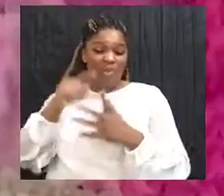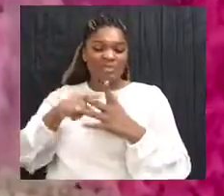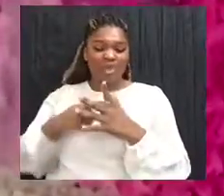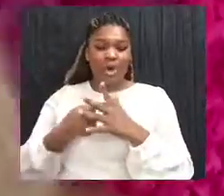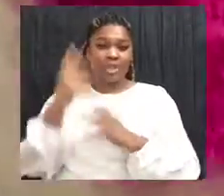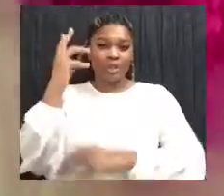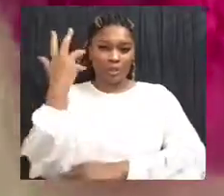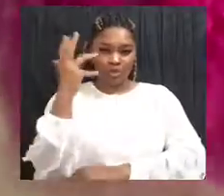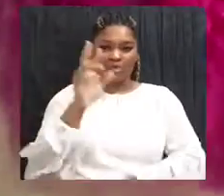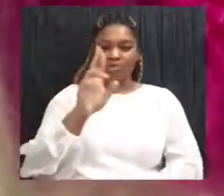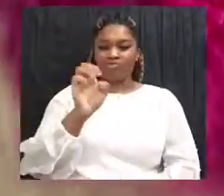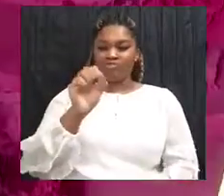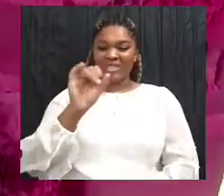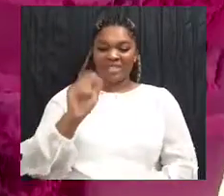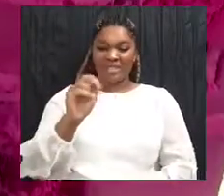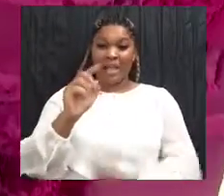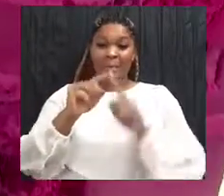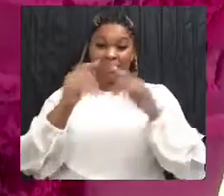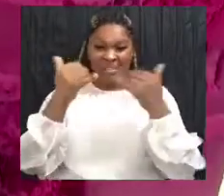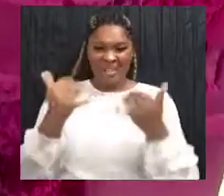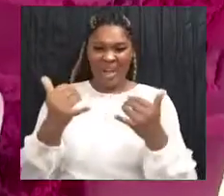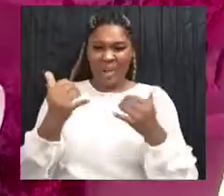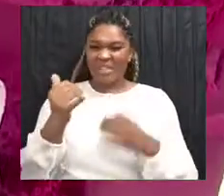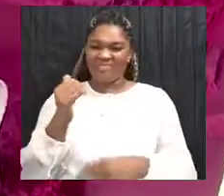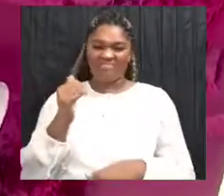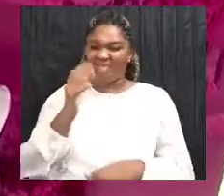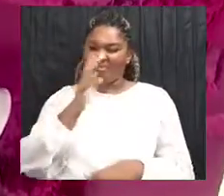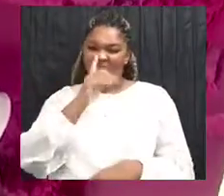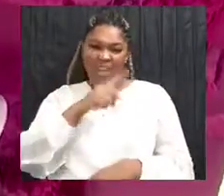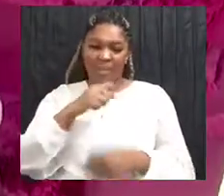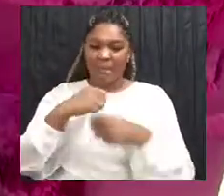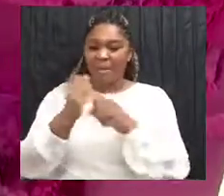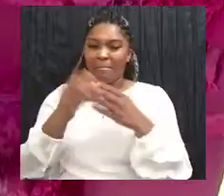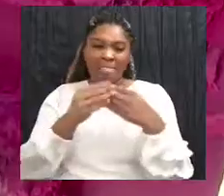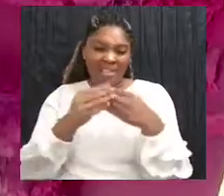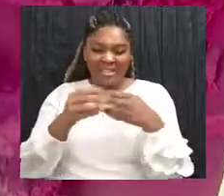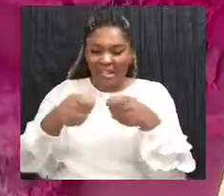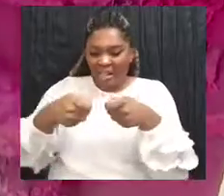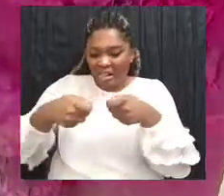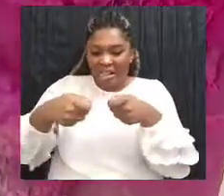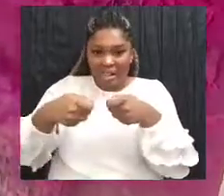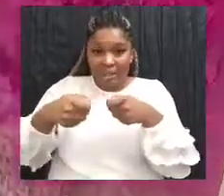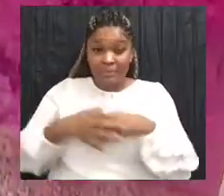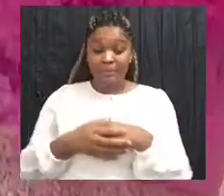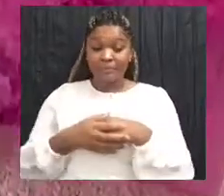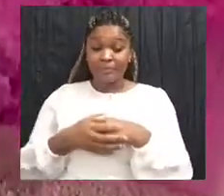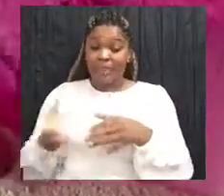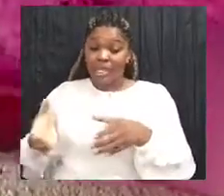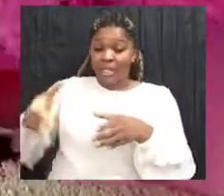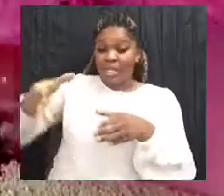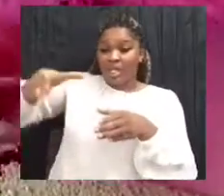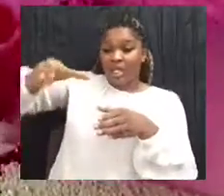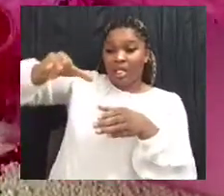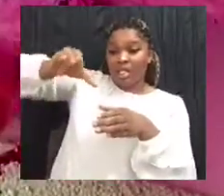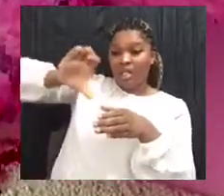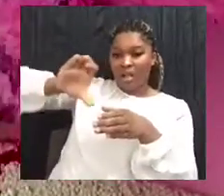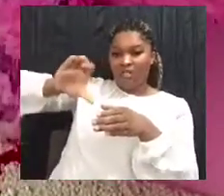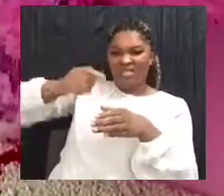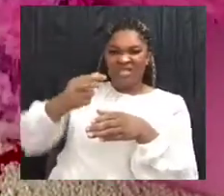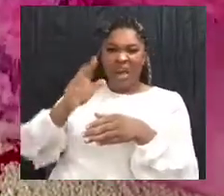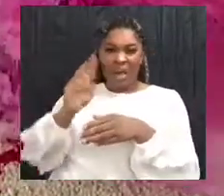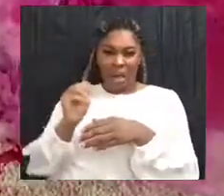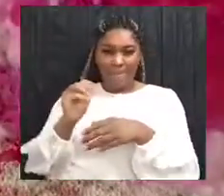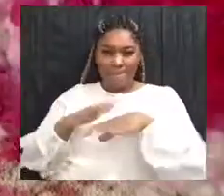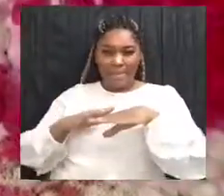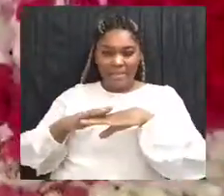it's synthetic, made of plastics and rubbers. They pour the gum base into a mixer.